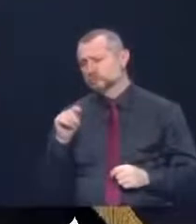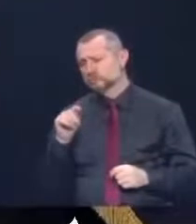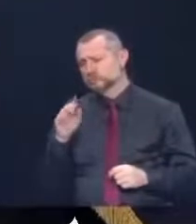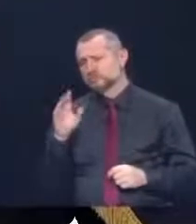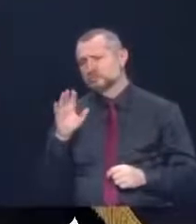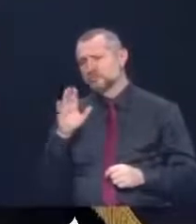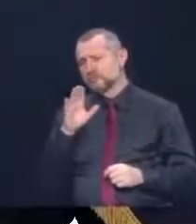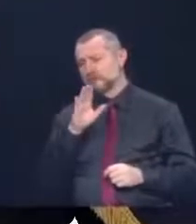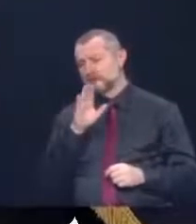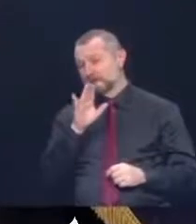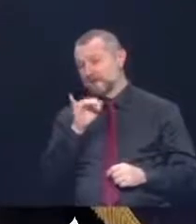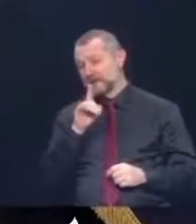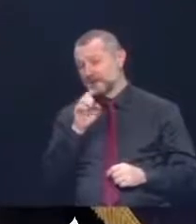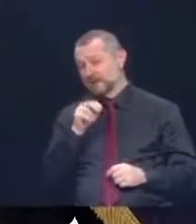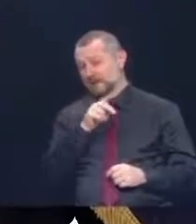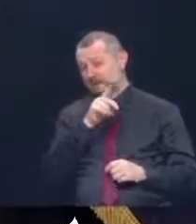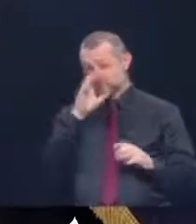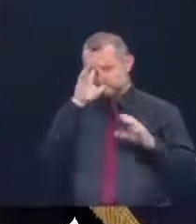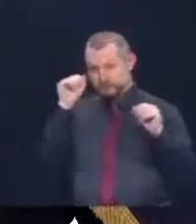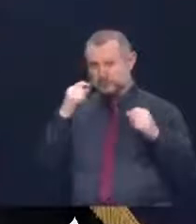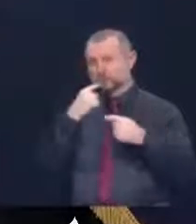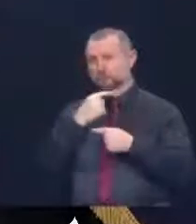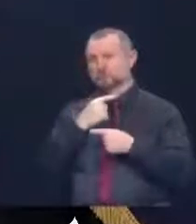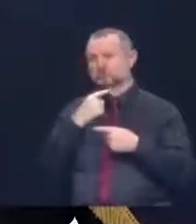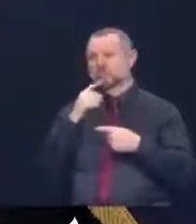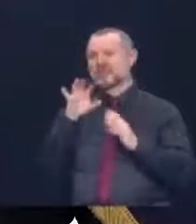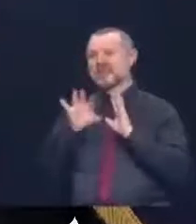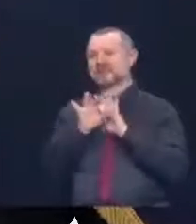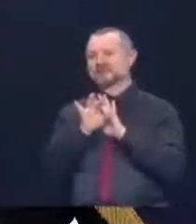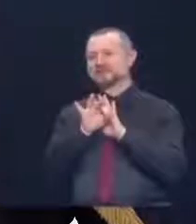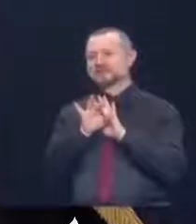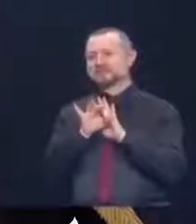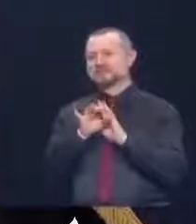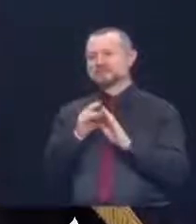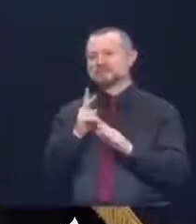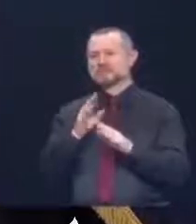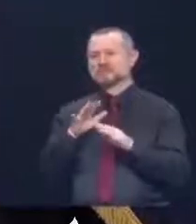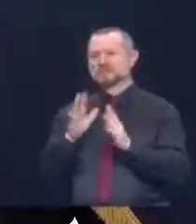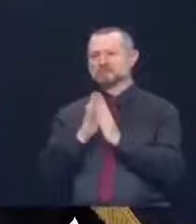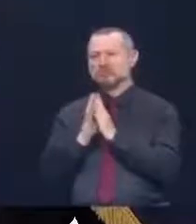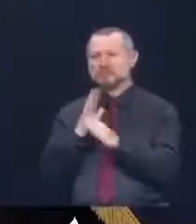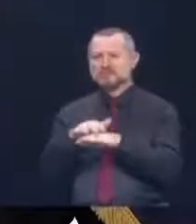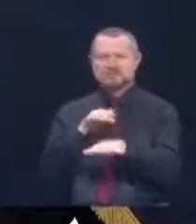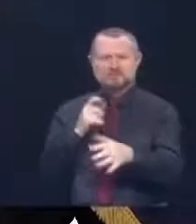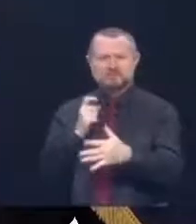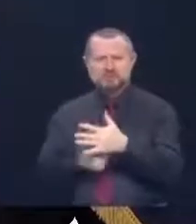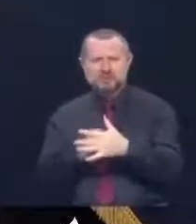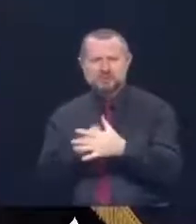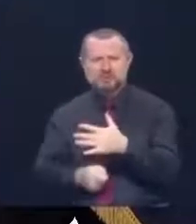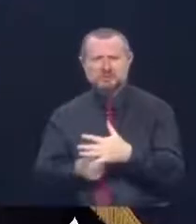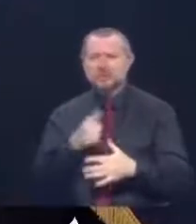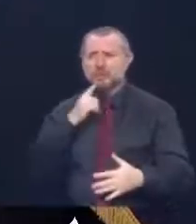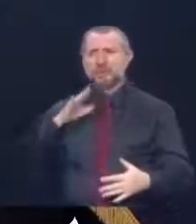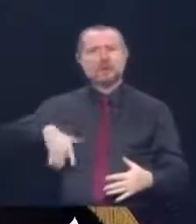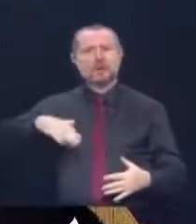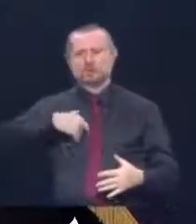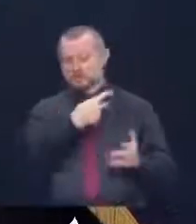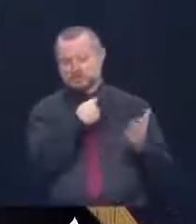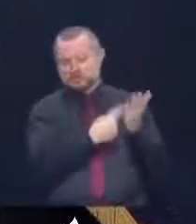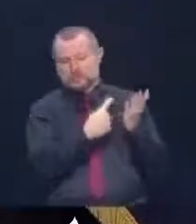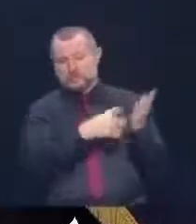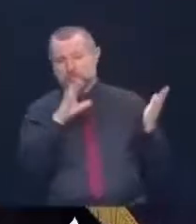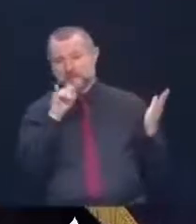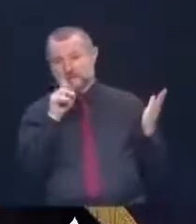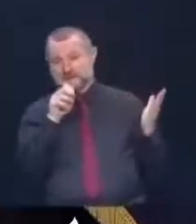No, not had the conversation, just because the conversation hasn't gotten to that level. of detail. I'm sure he doesn't know about